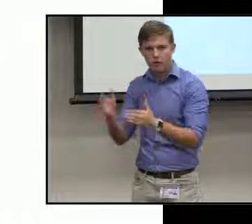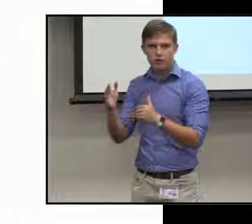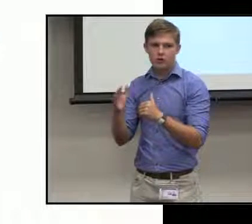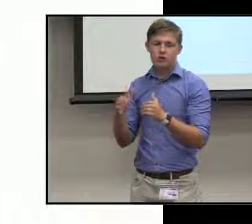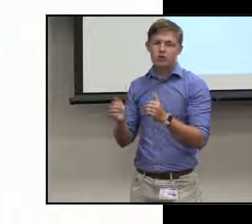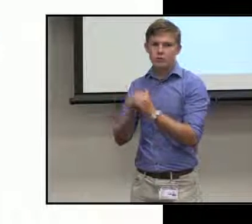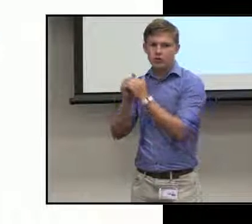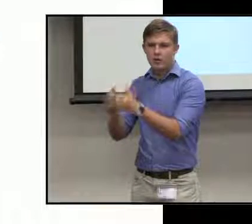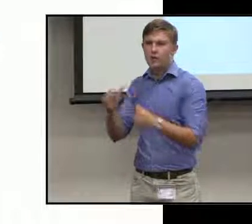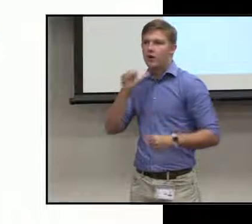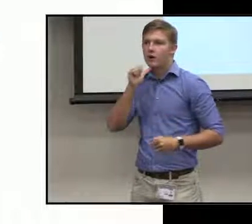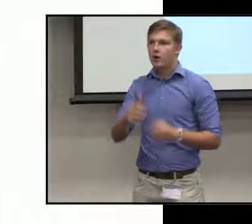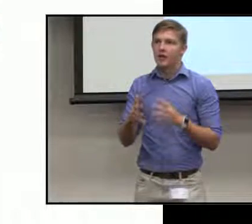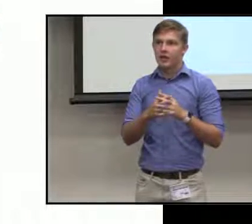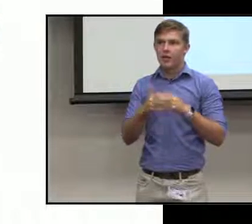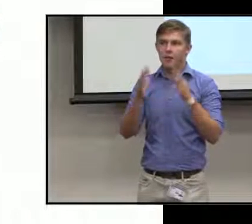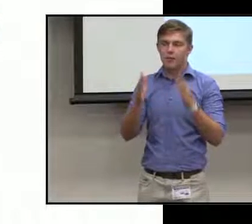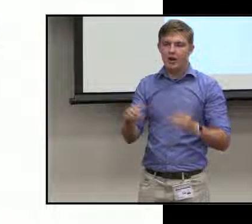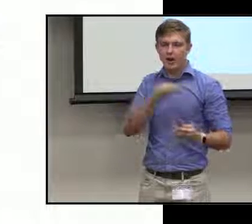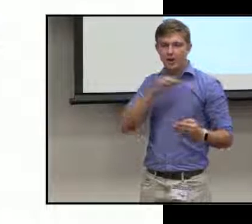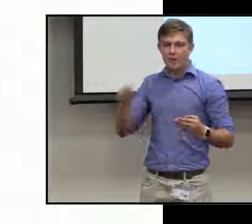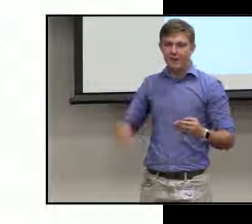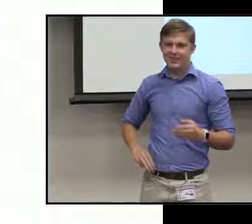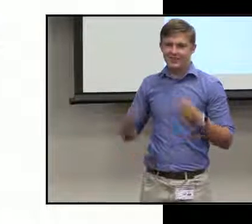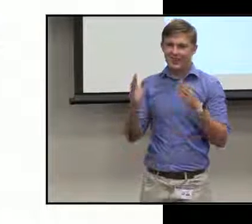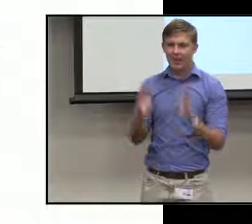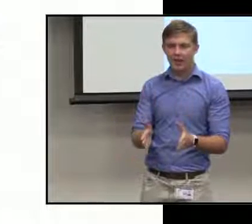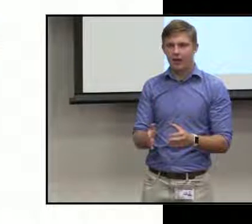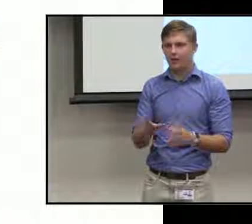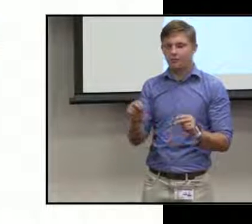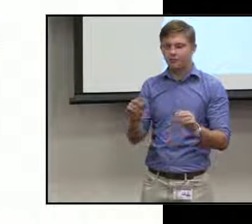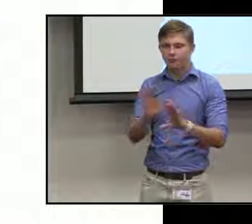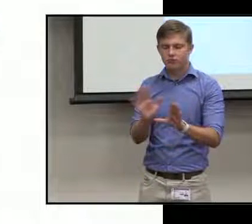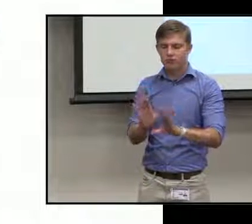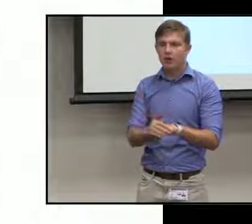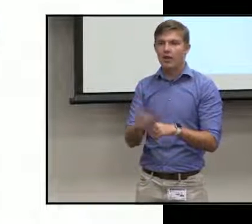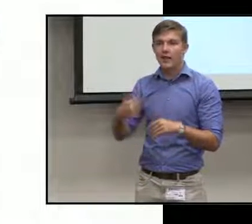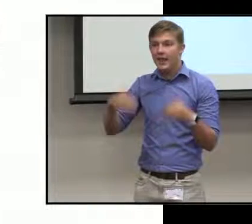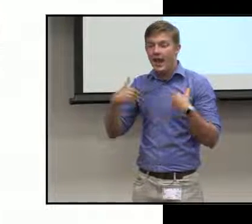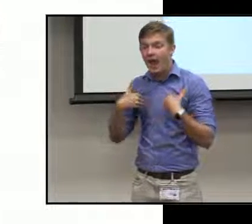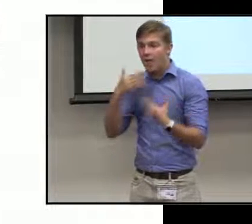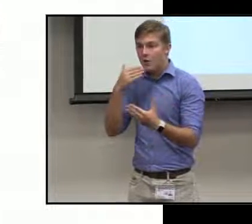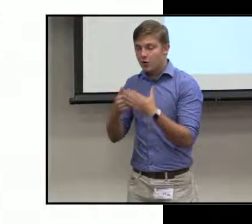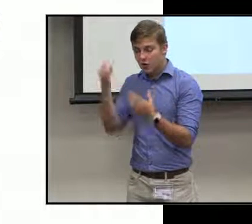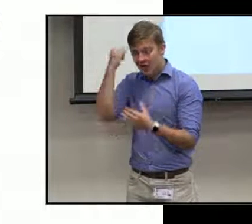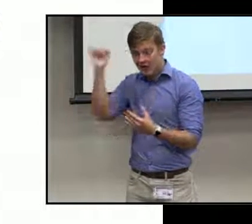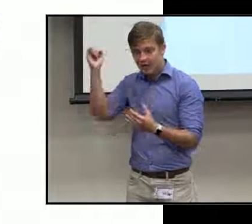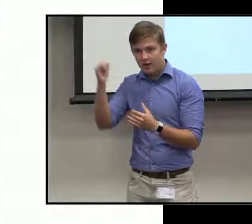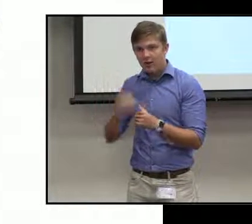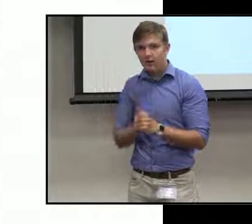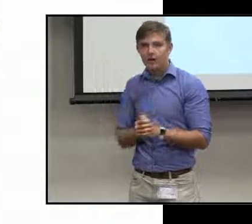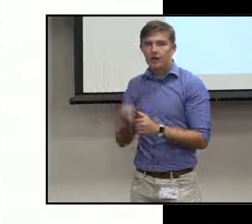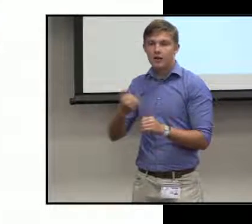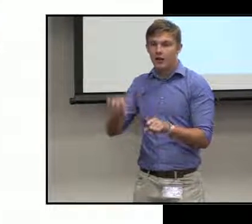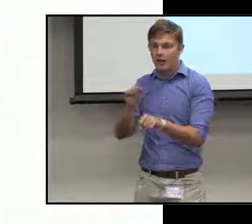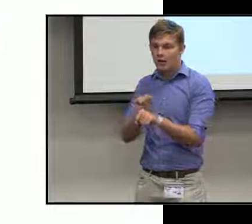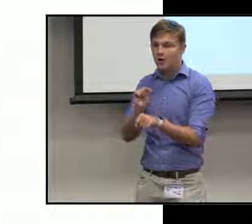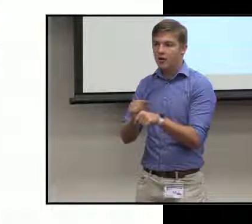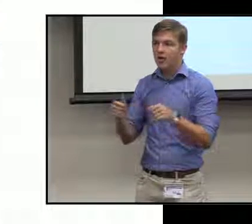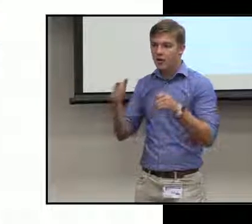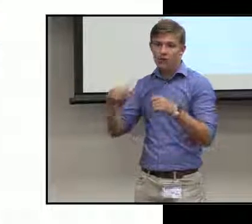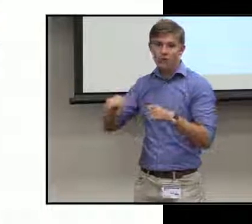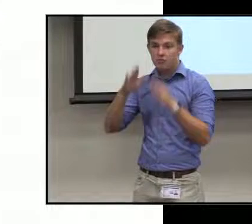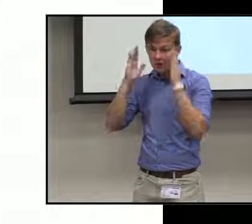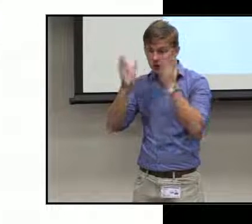has arrived to start the work or to tell you how to do it. They have good ideas. They're working at it. They're very